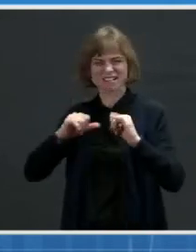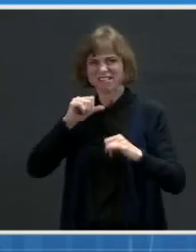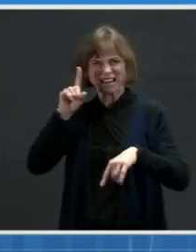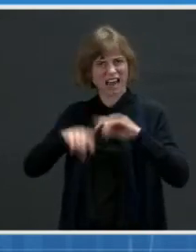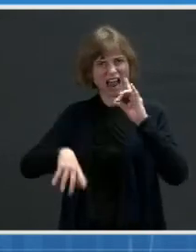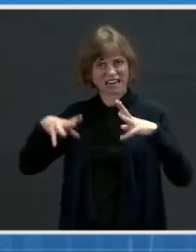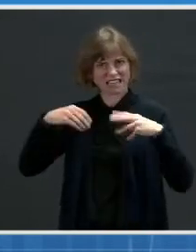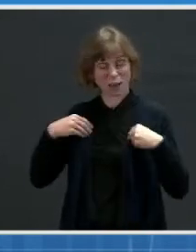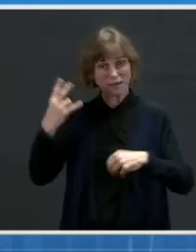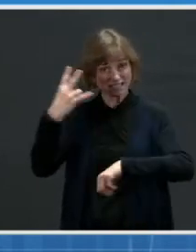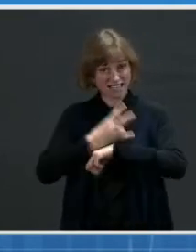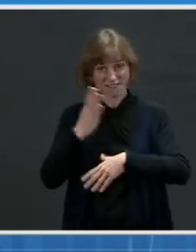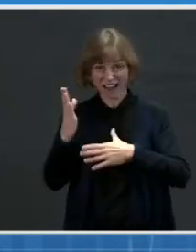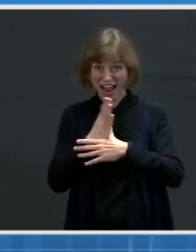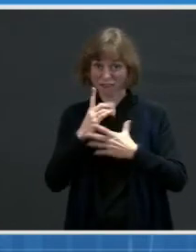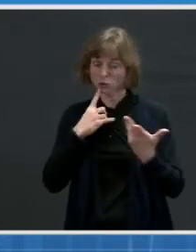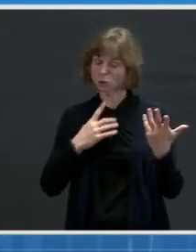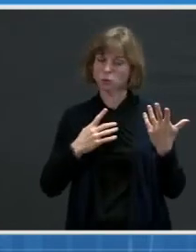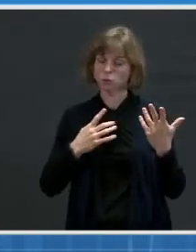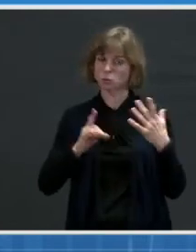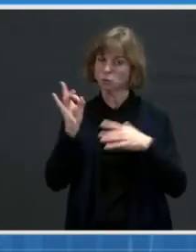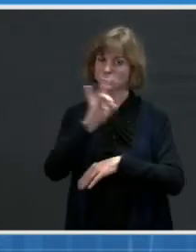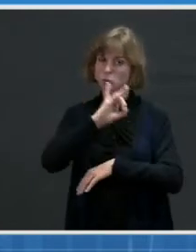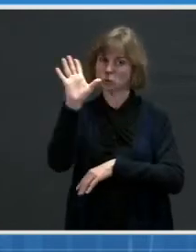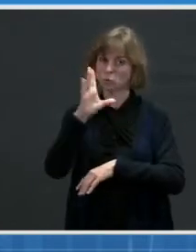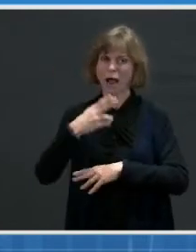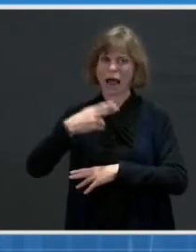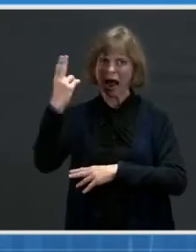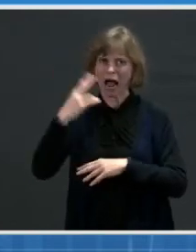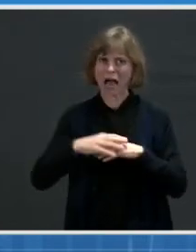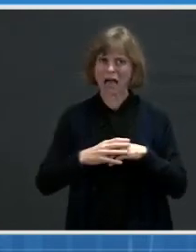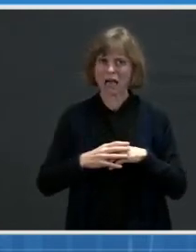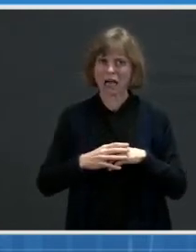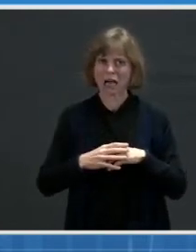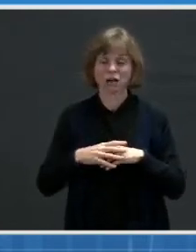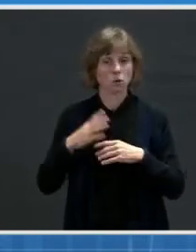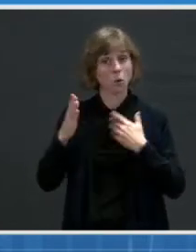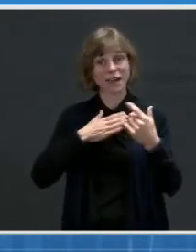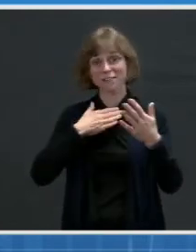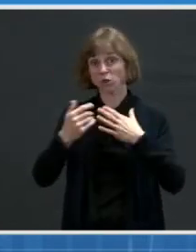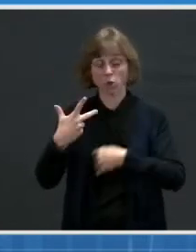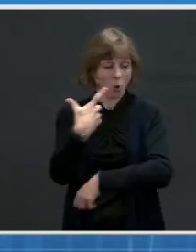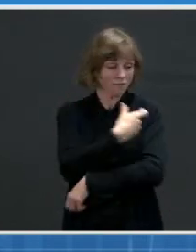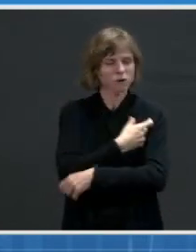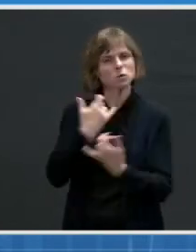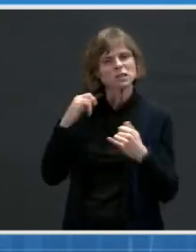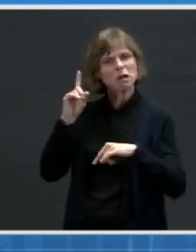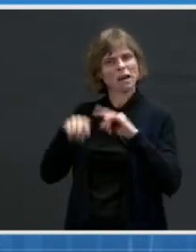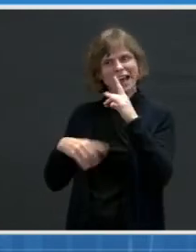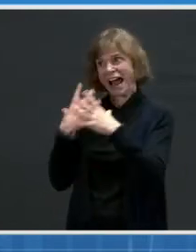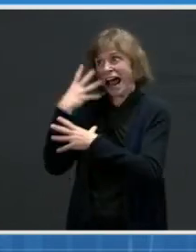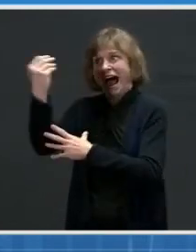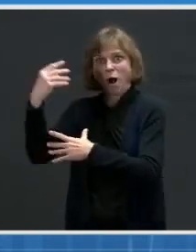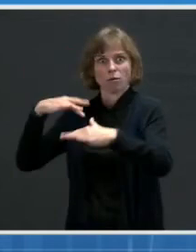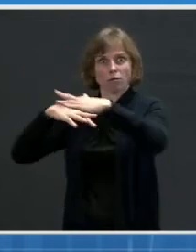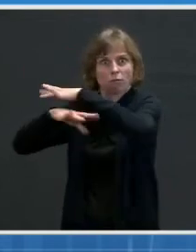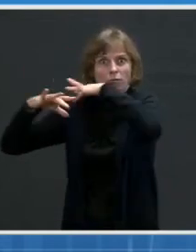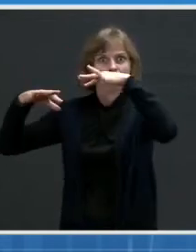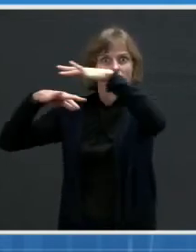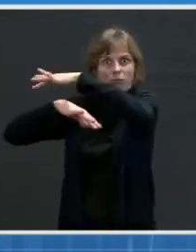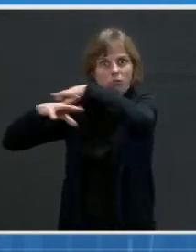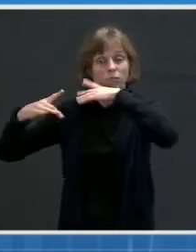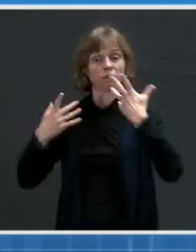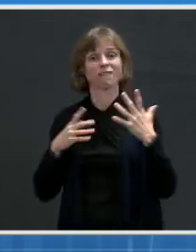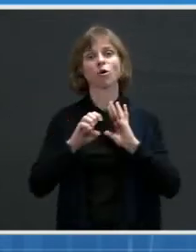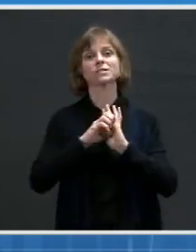being quite high. So there are things, even if you're vaccinated, that you're not going to be able to do in society. For example,